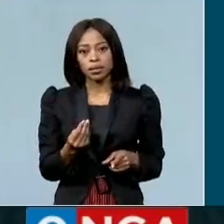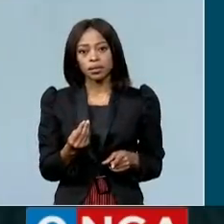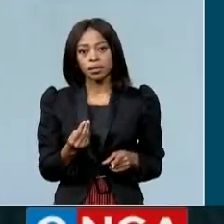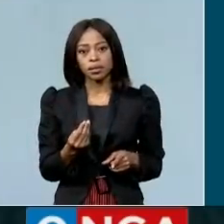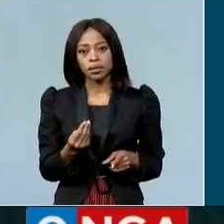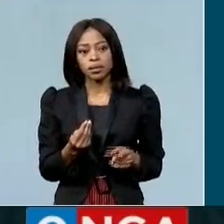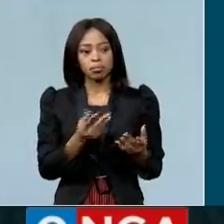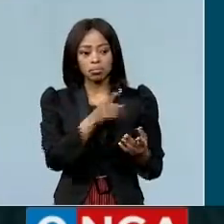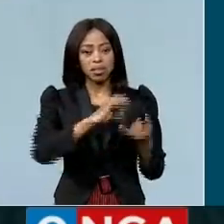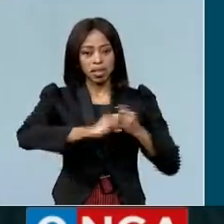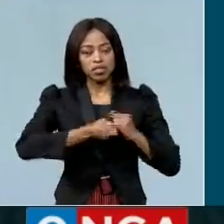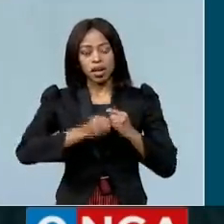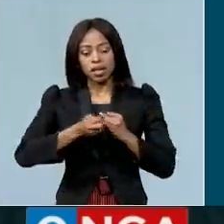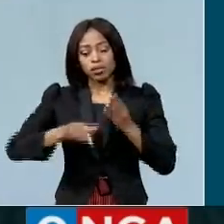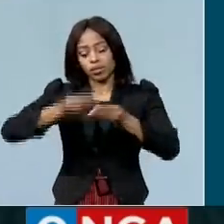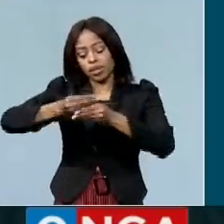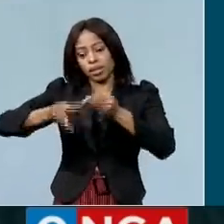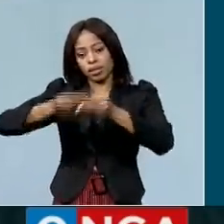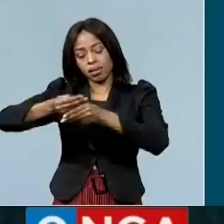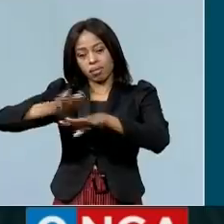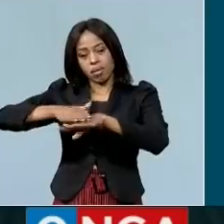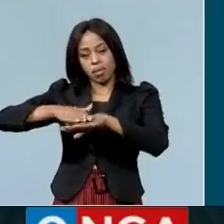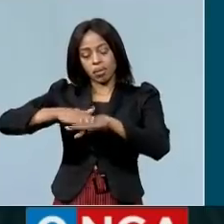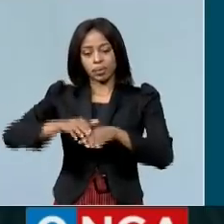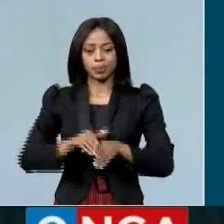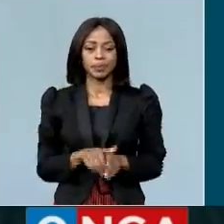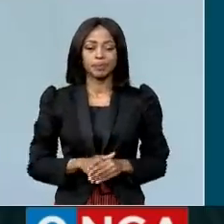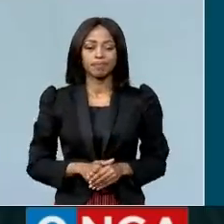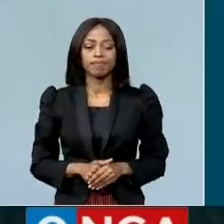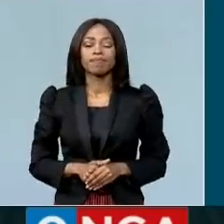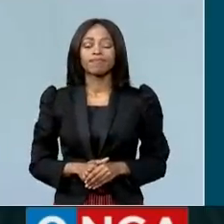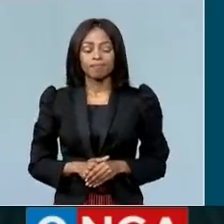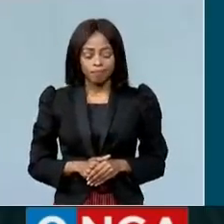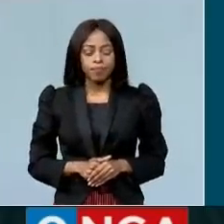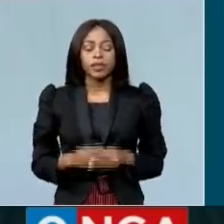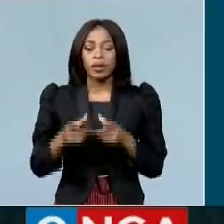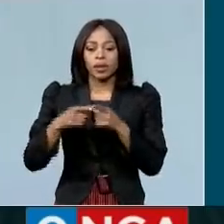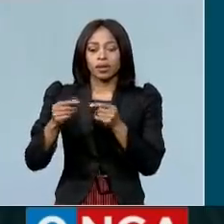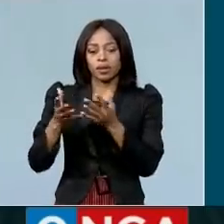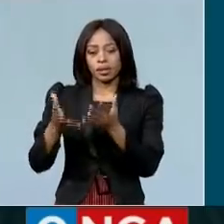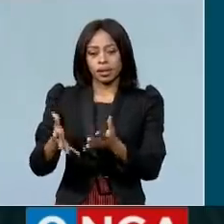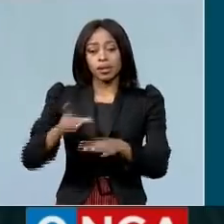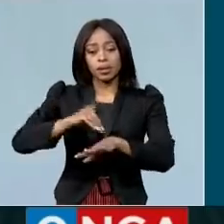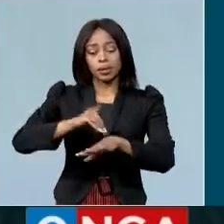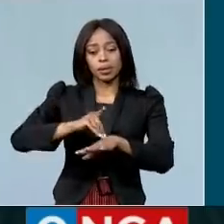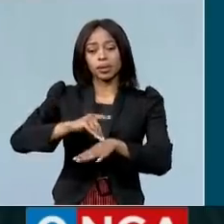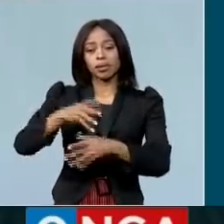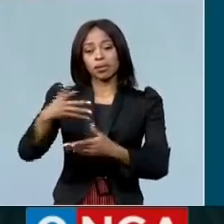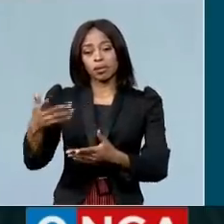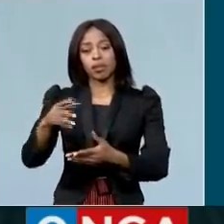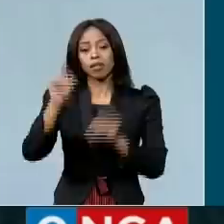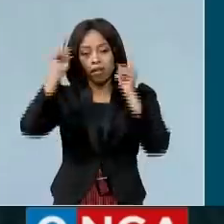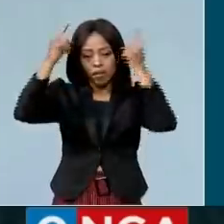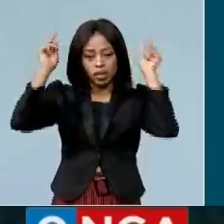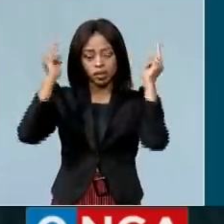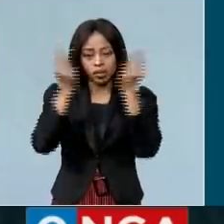number of attempts to actually increase this capacity that have already borne fruit. And we will leave it there. Dr. Gesine Meyer-Rath from the Wits